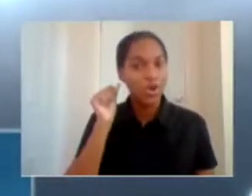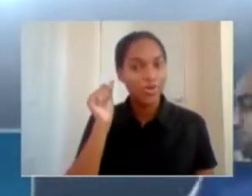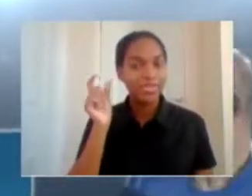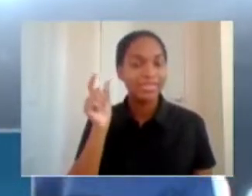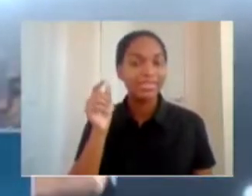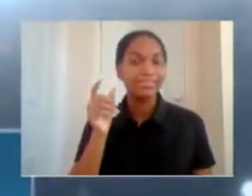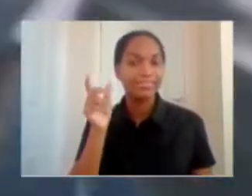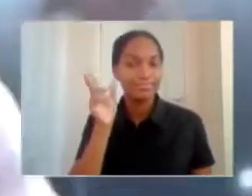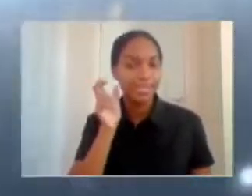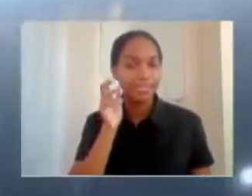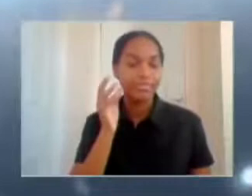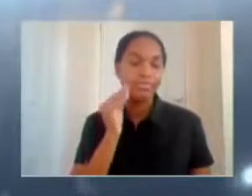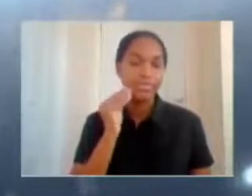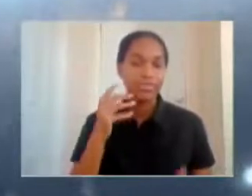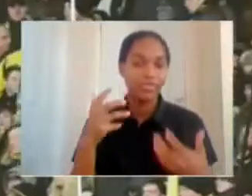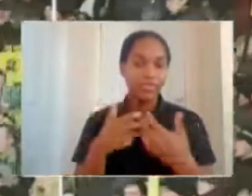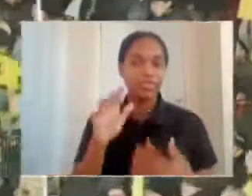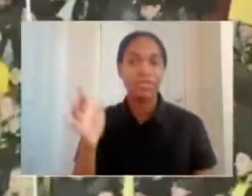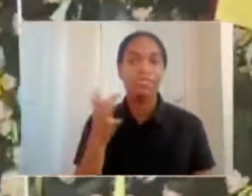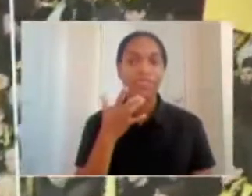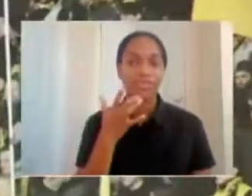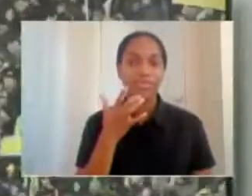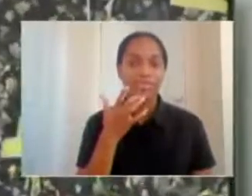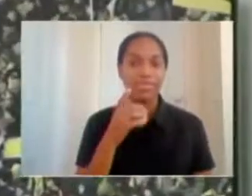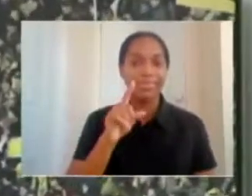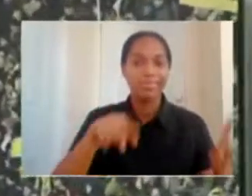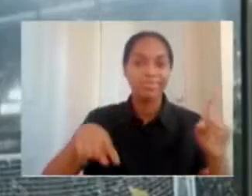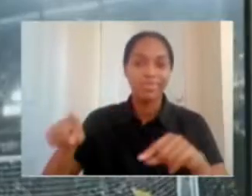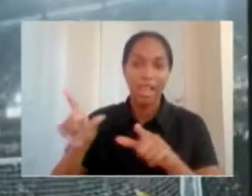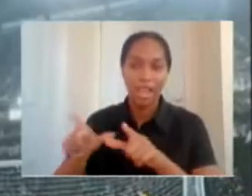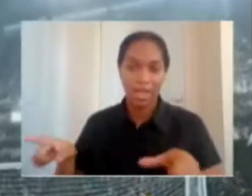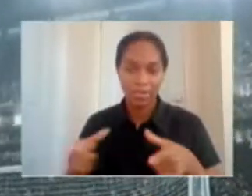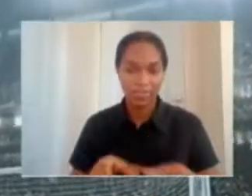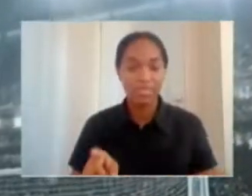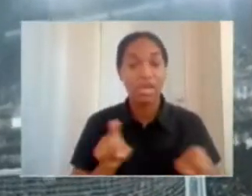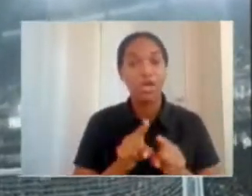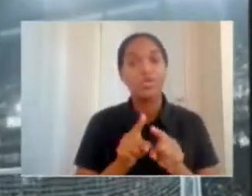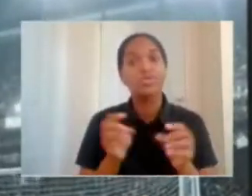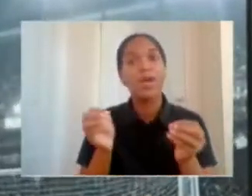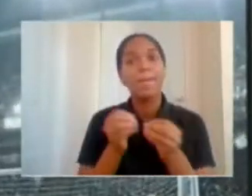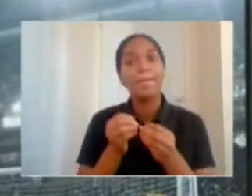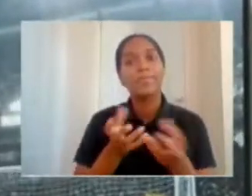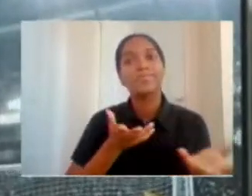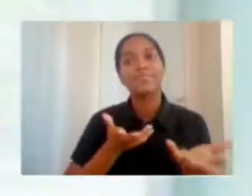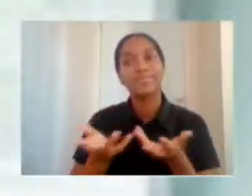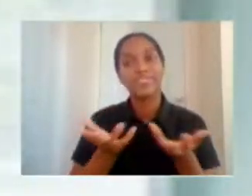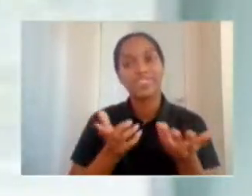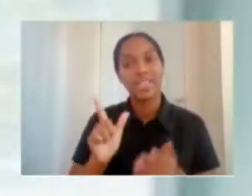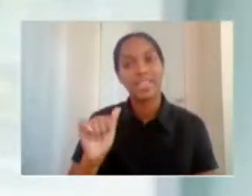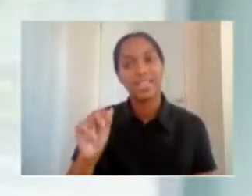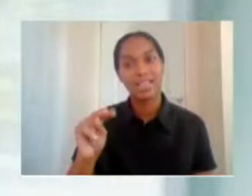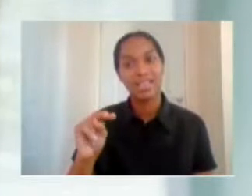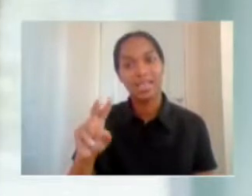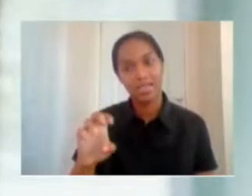your preferences, and even more enhanced interactive live content.